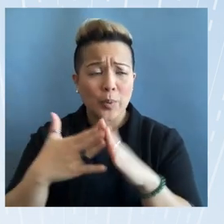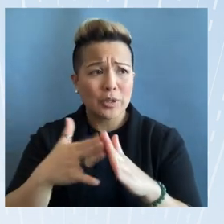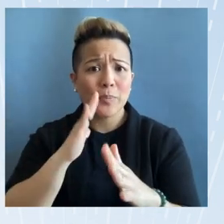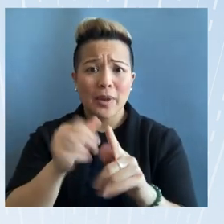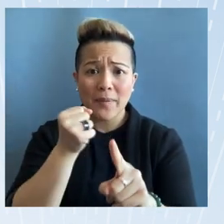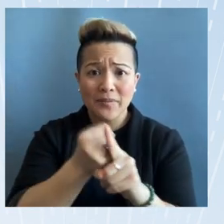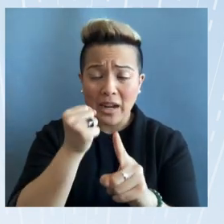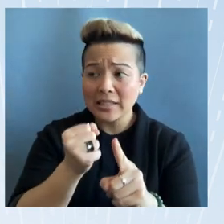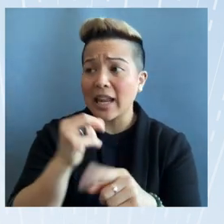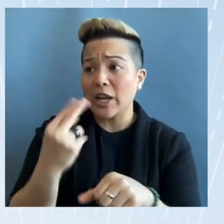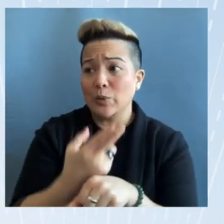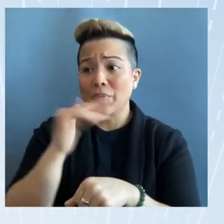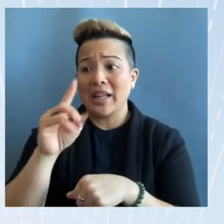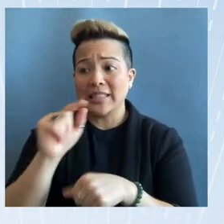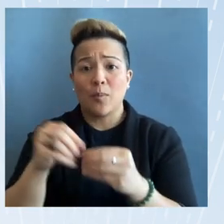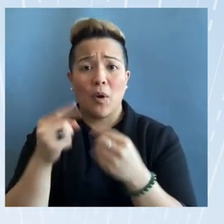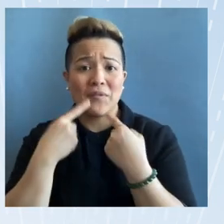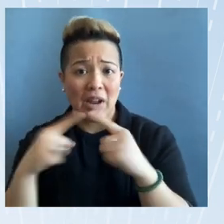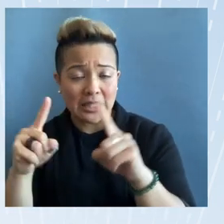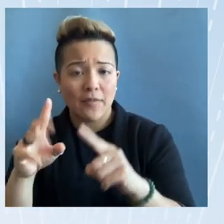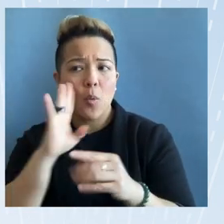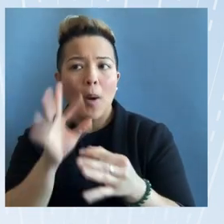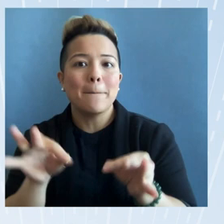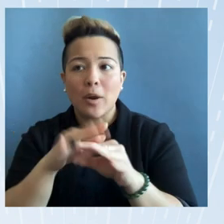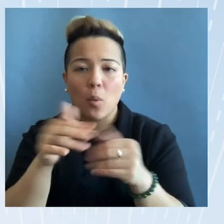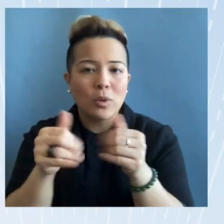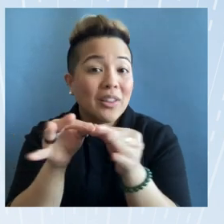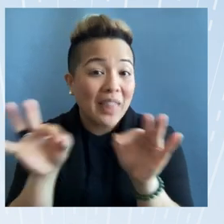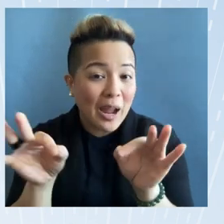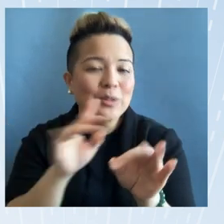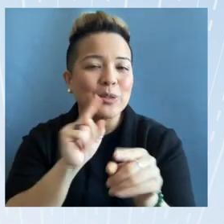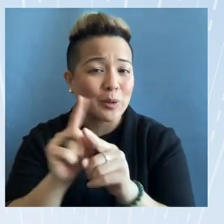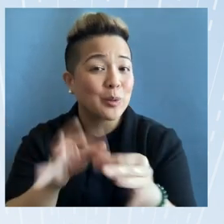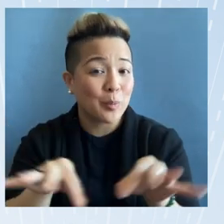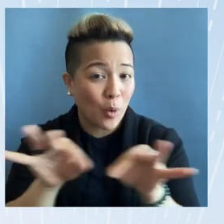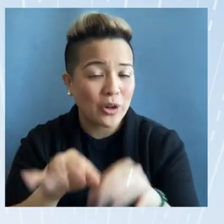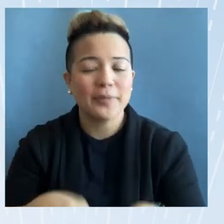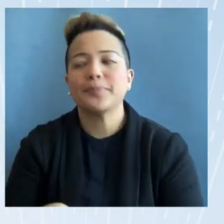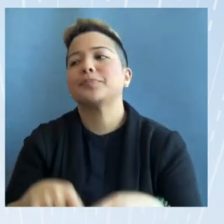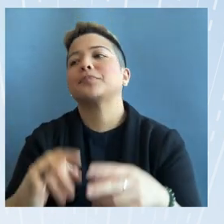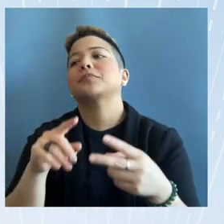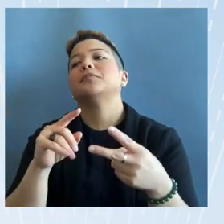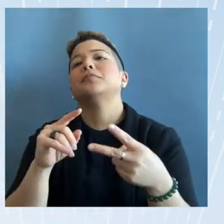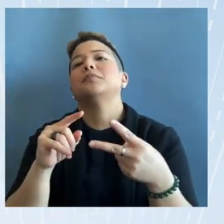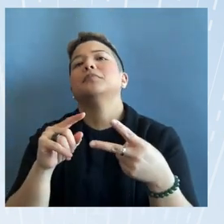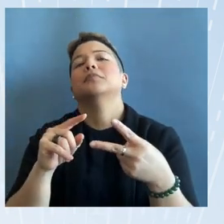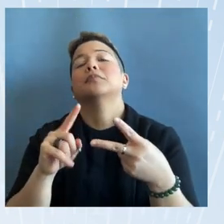using that data effectively will matter on which language is also important.